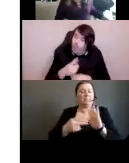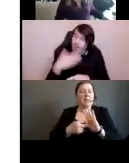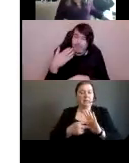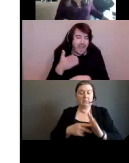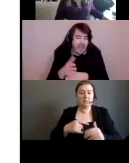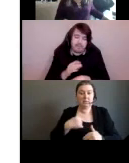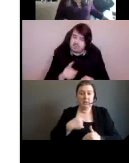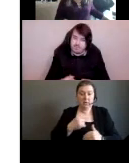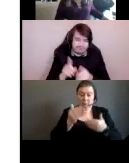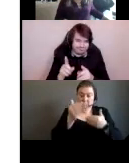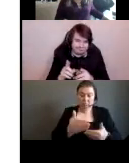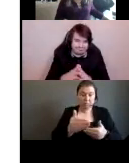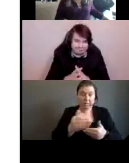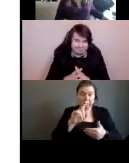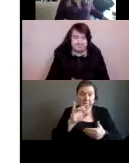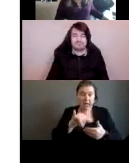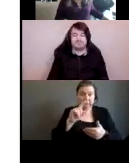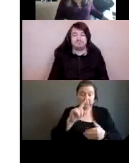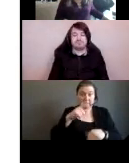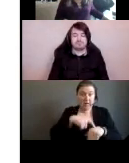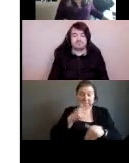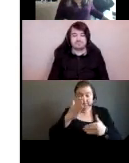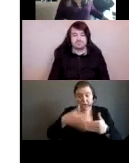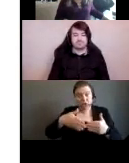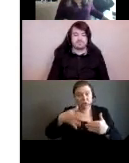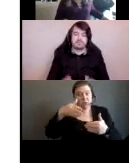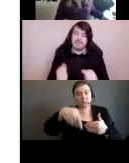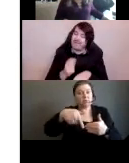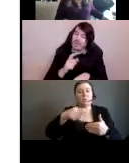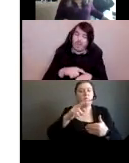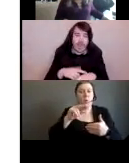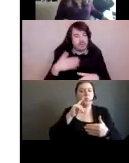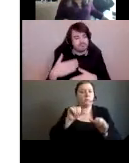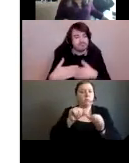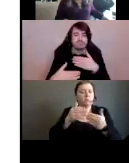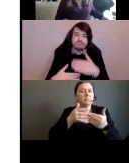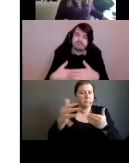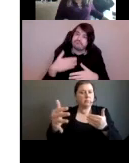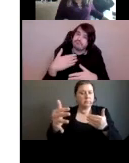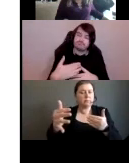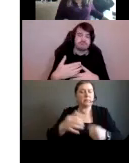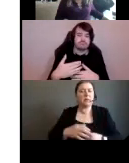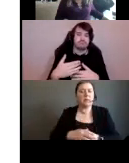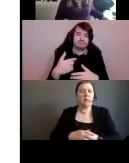at first, we're just adding on to that eligibility. No eligibility will go away.